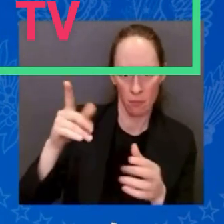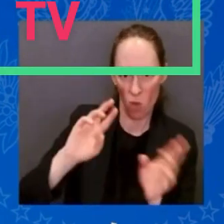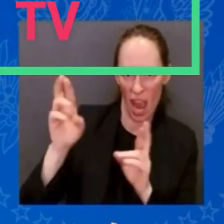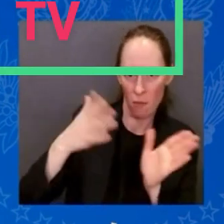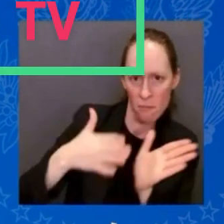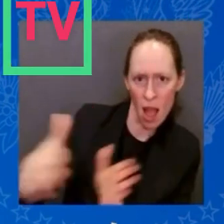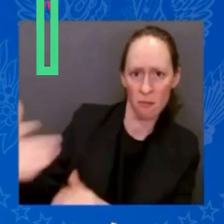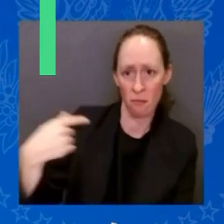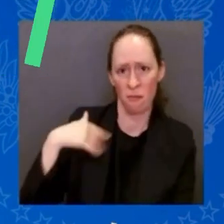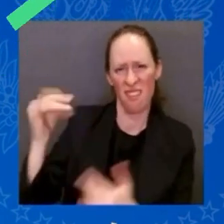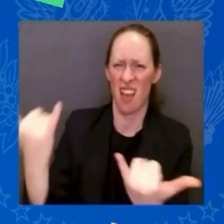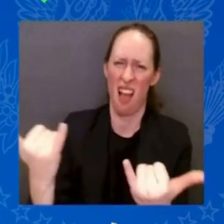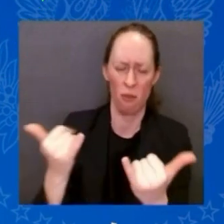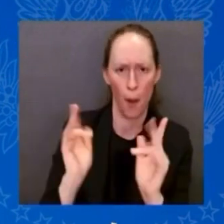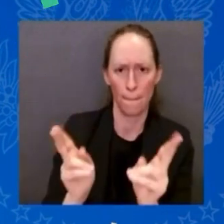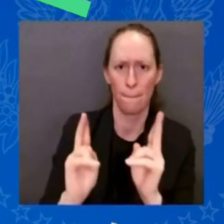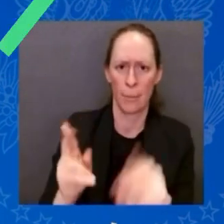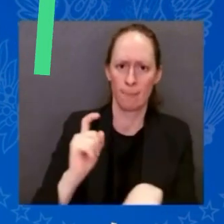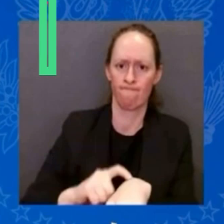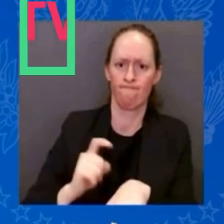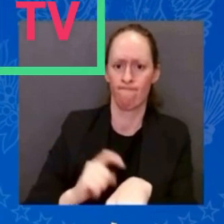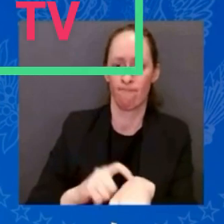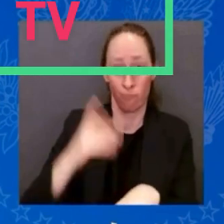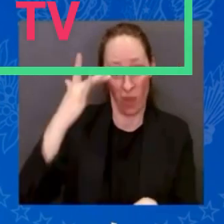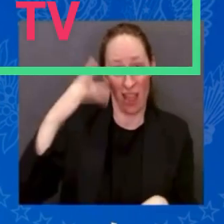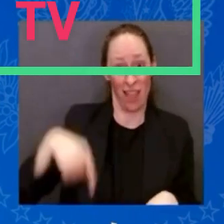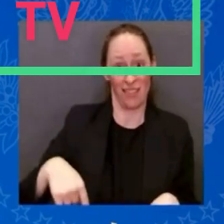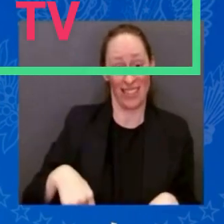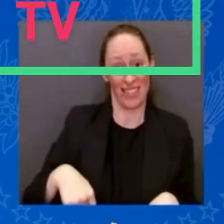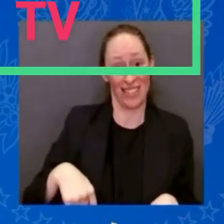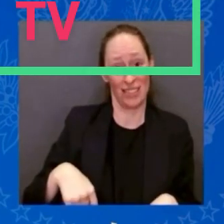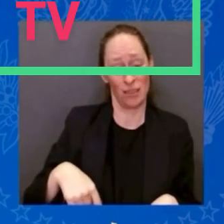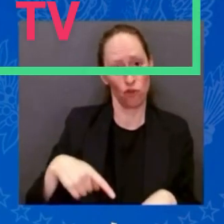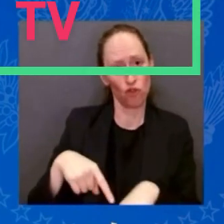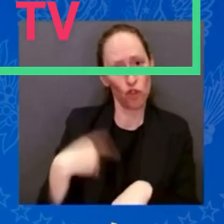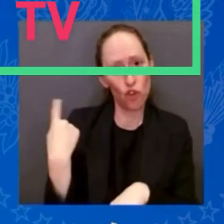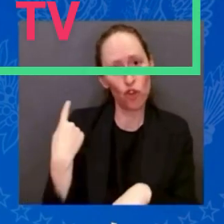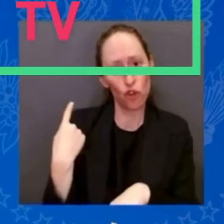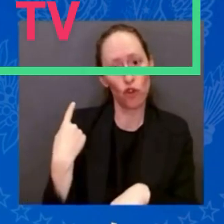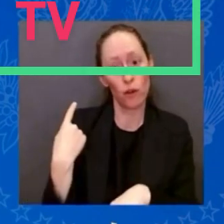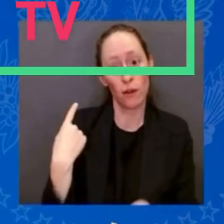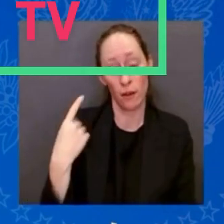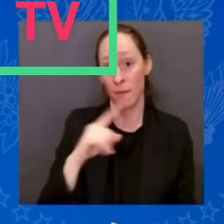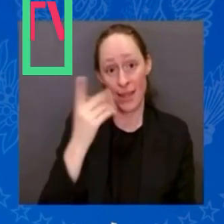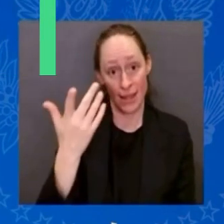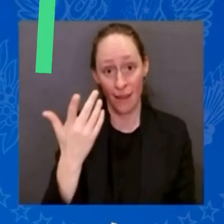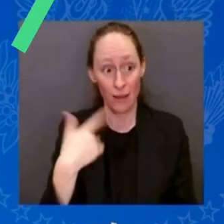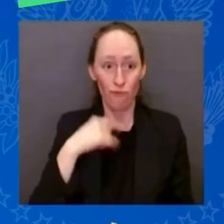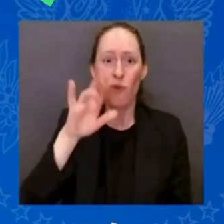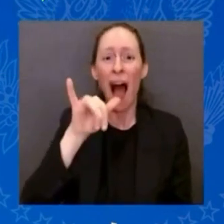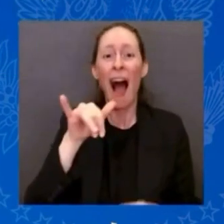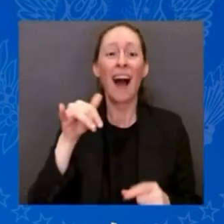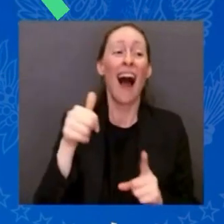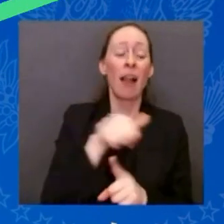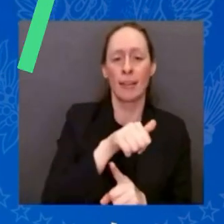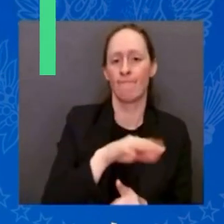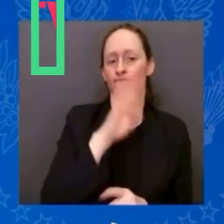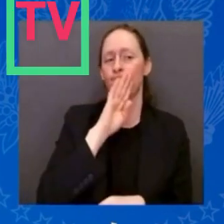It's going to take longer, but we're getting at it right away. Second, we know what many borrowers will need to make their hard